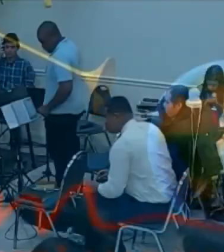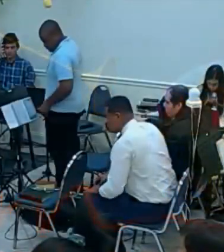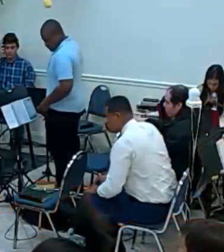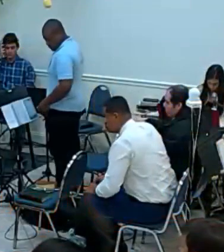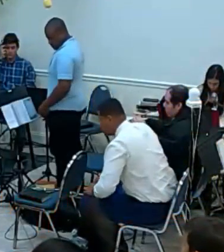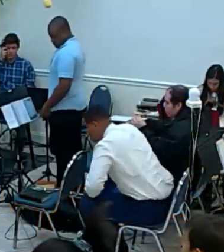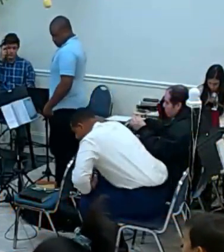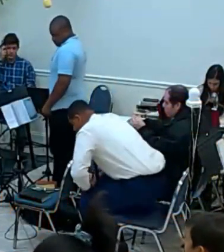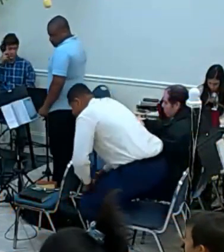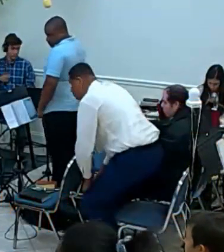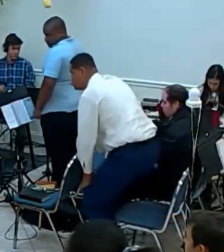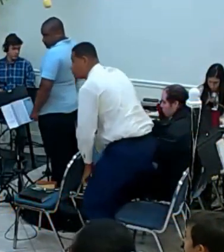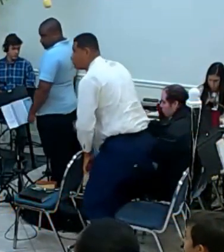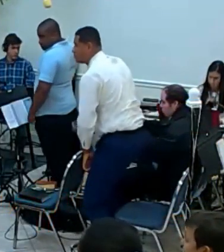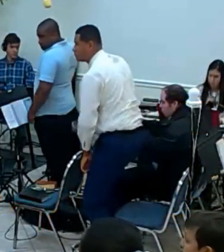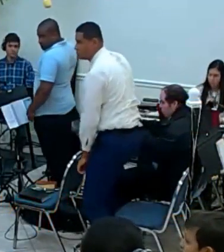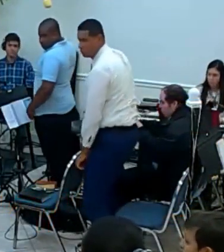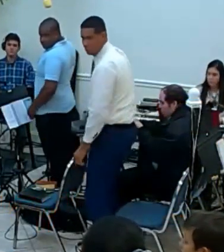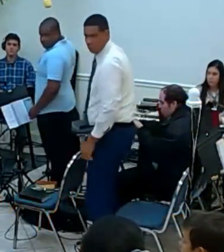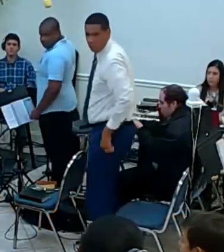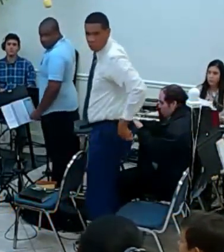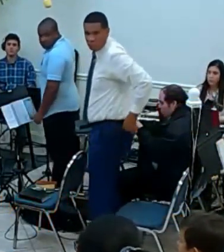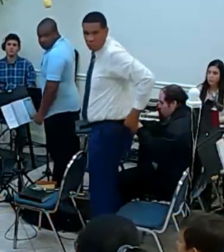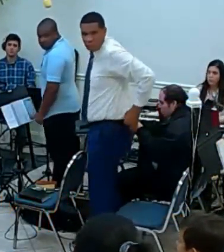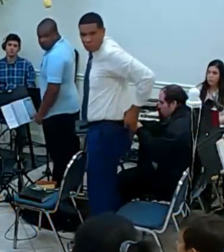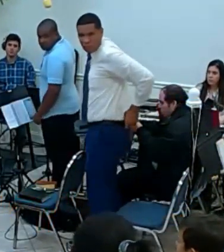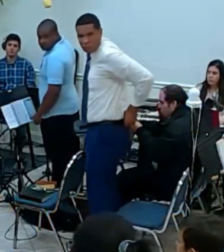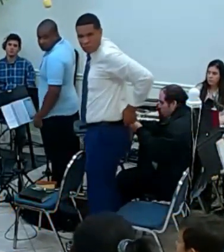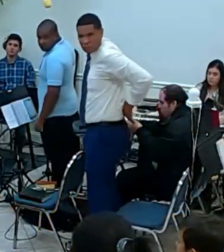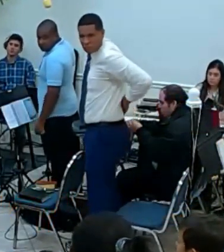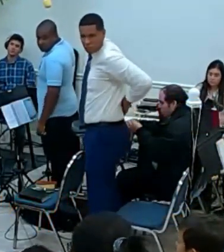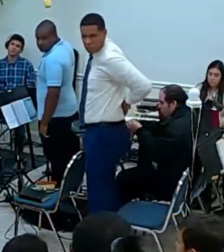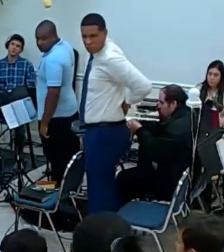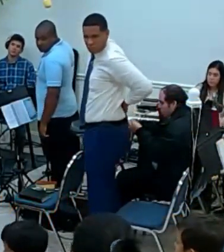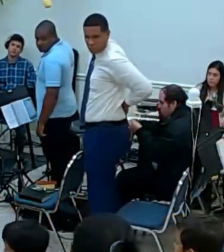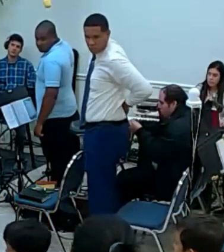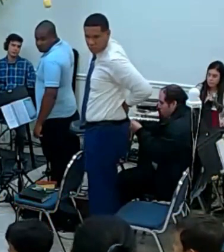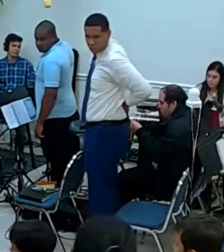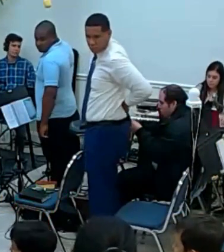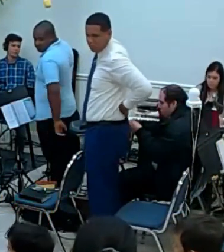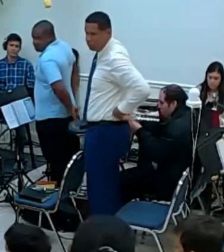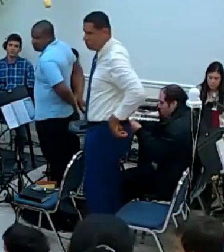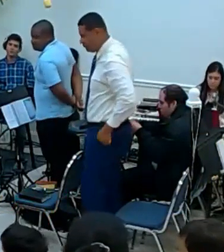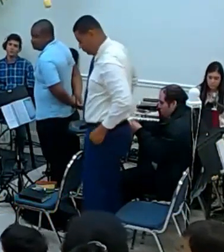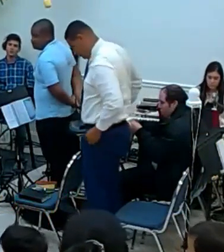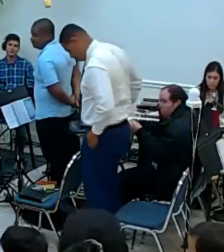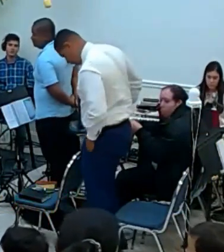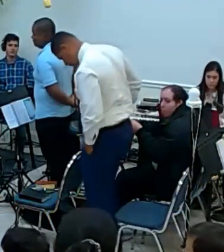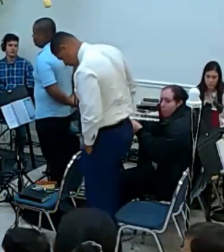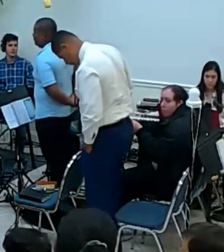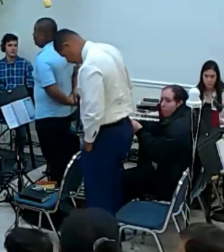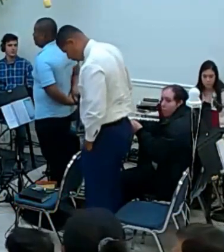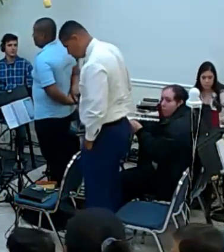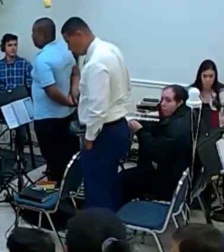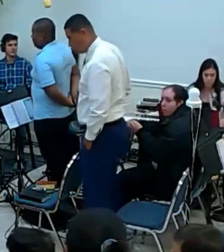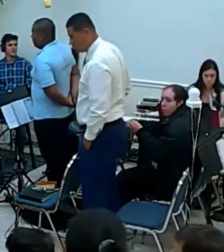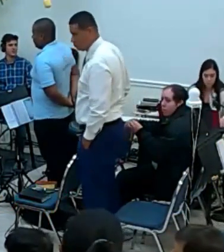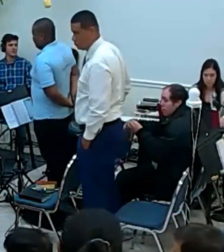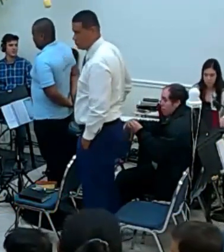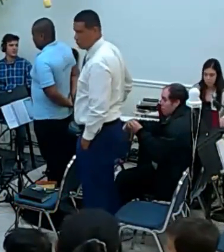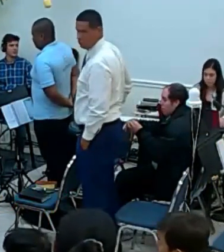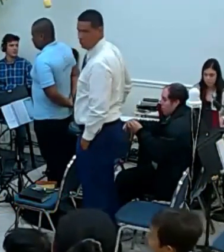Going to sing. sing later. What song?